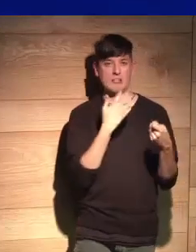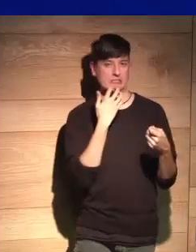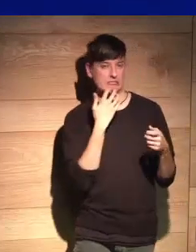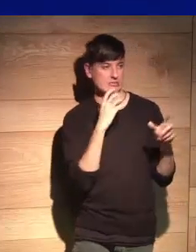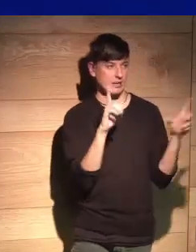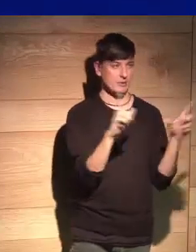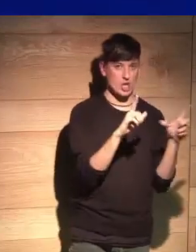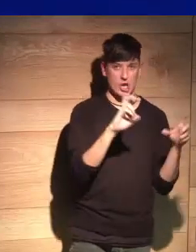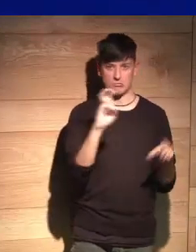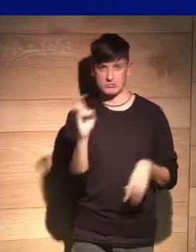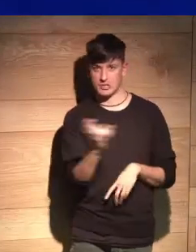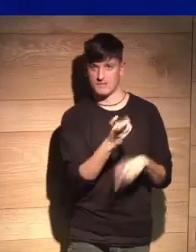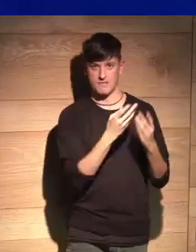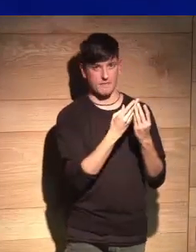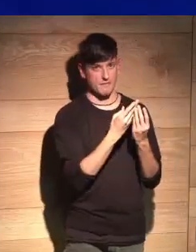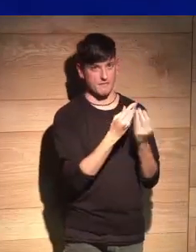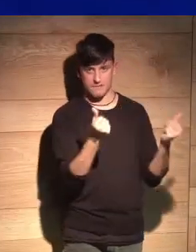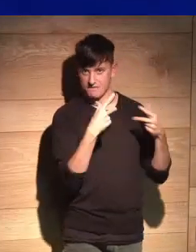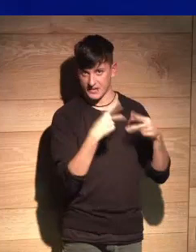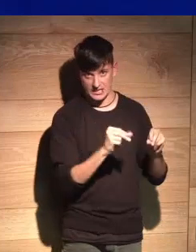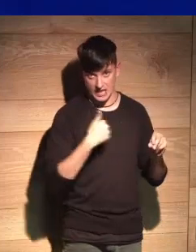jokes, TV shows.